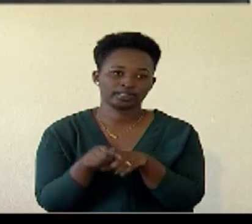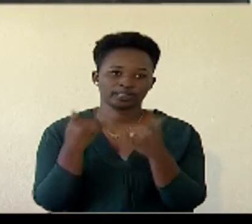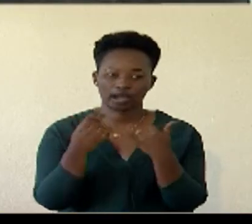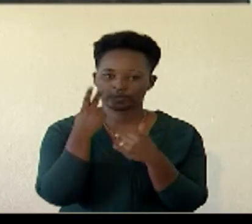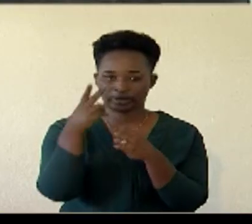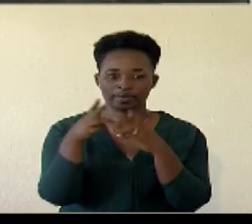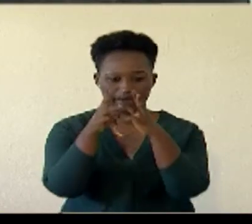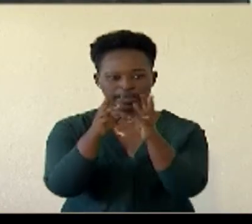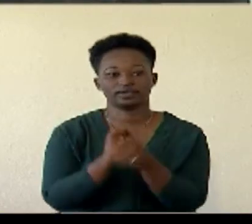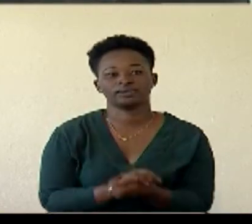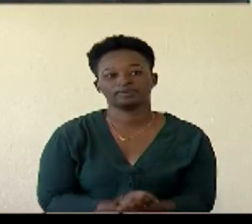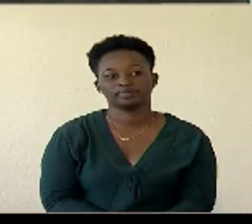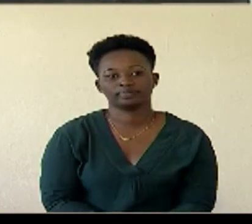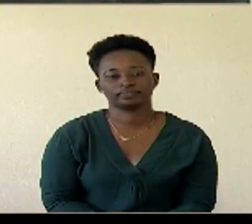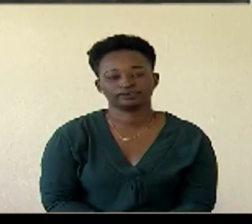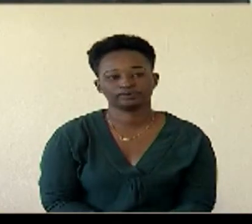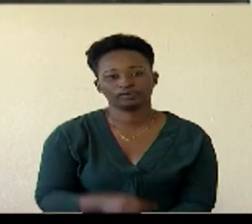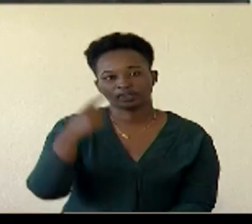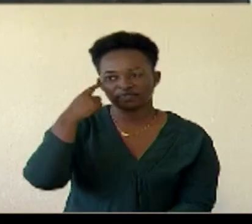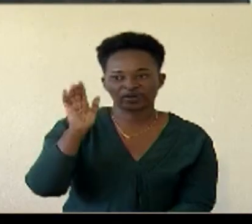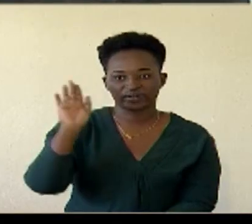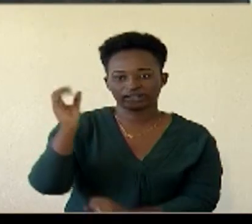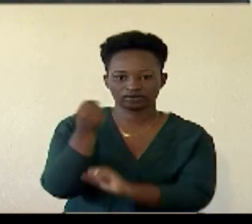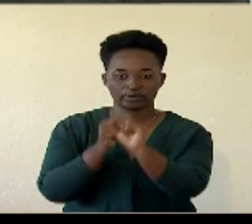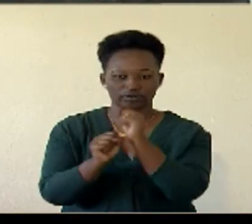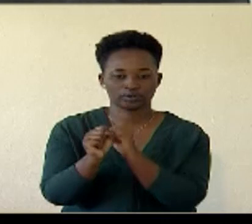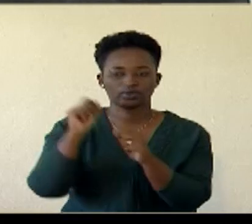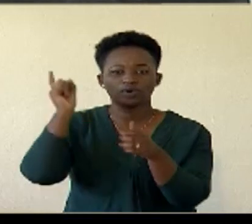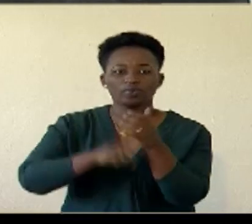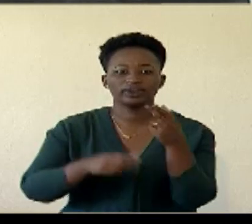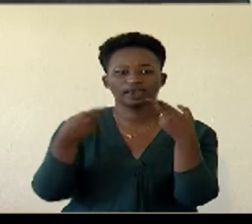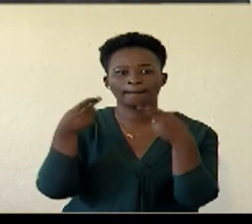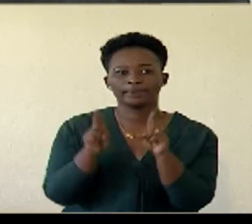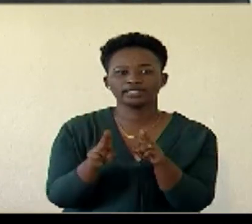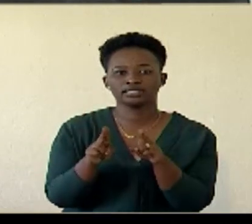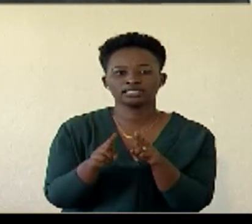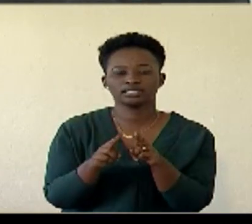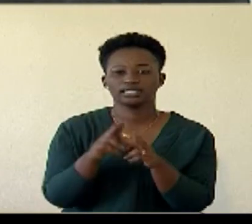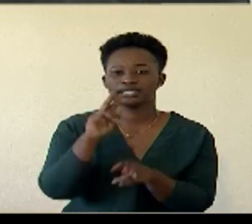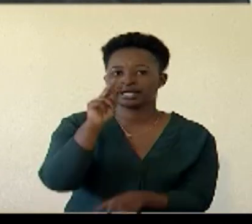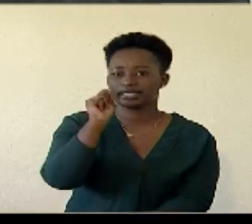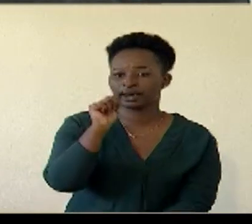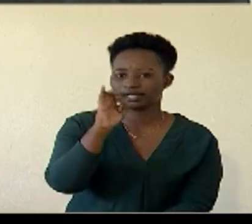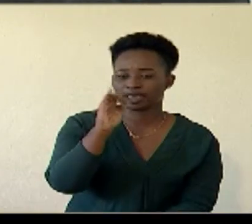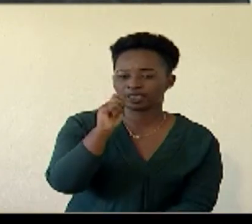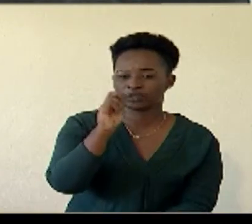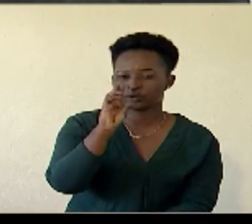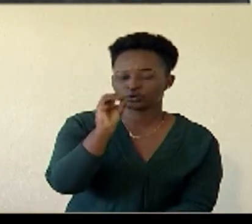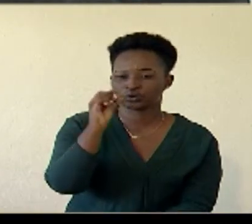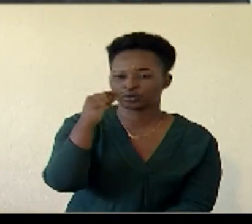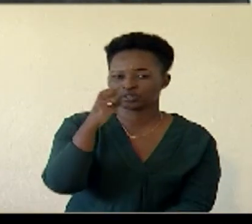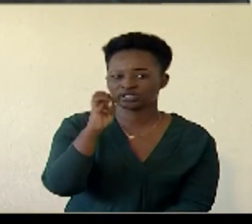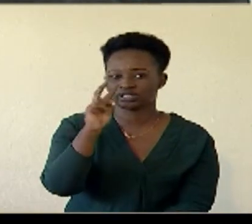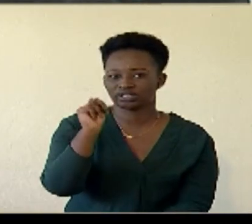mechanism for that reaction. So what happens, the nitrogen here with the